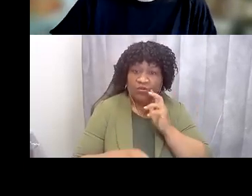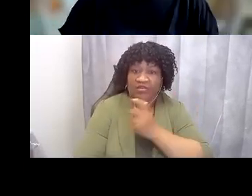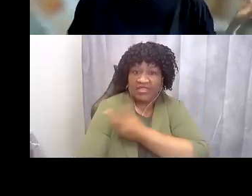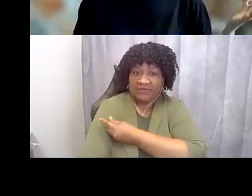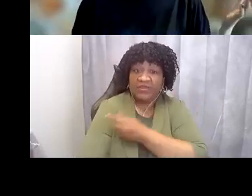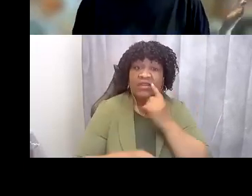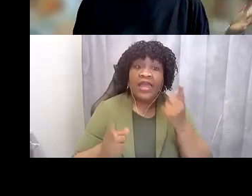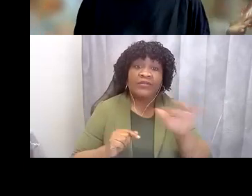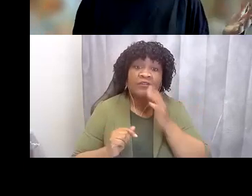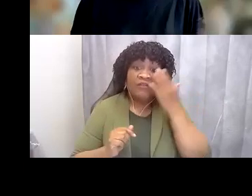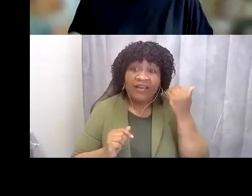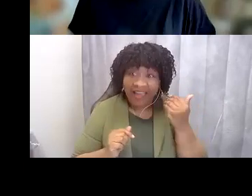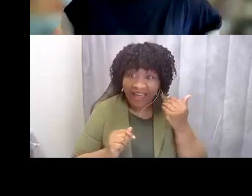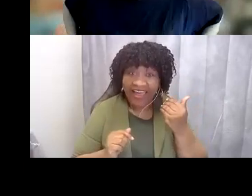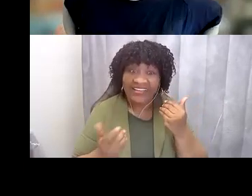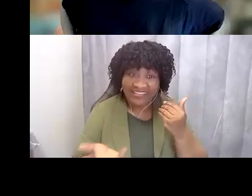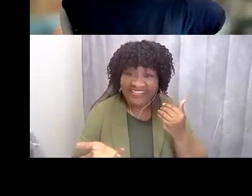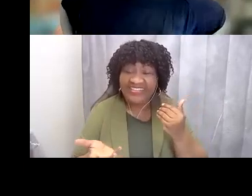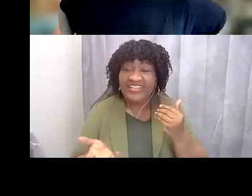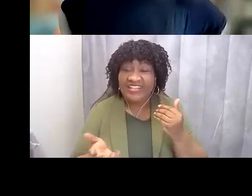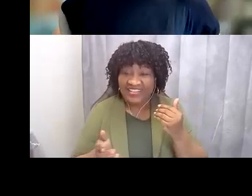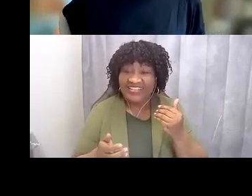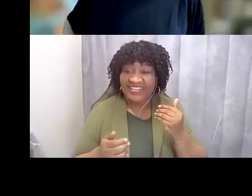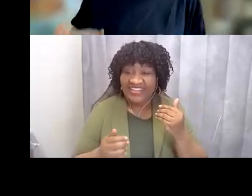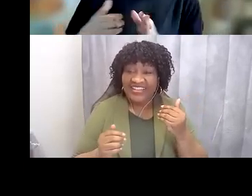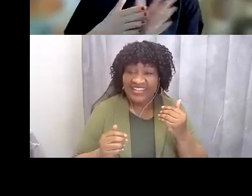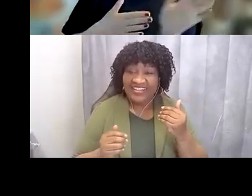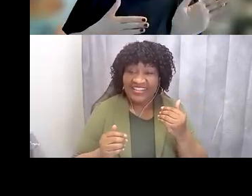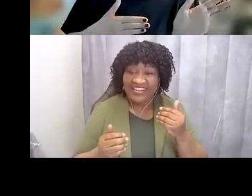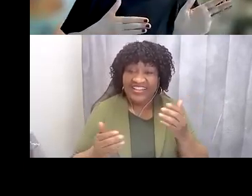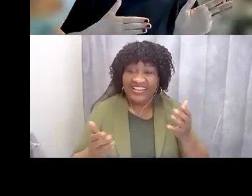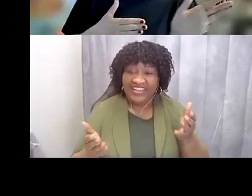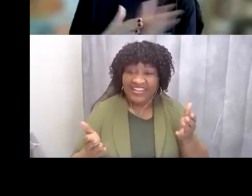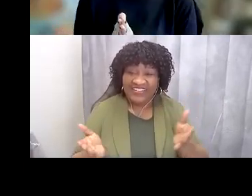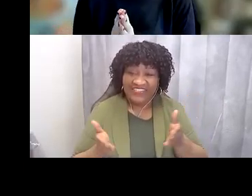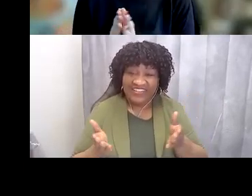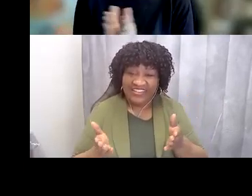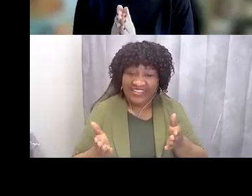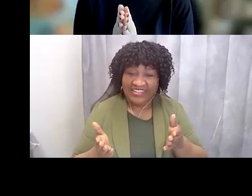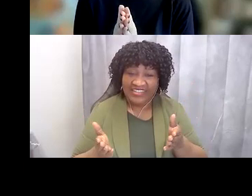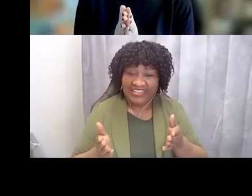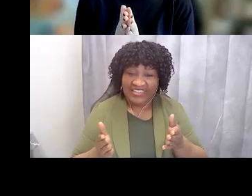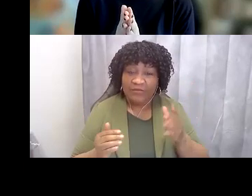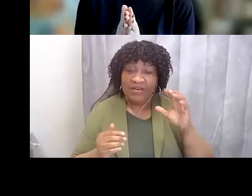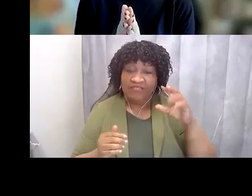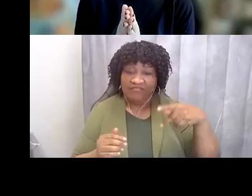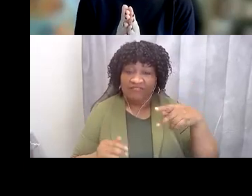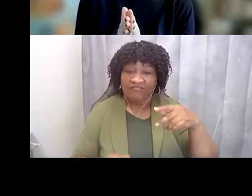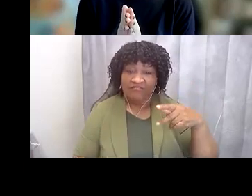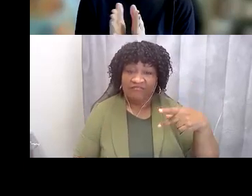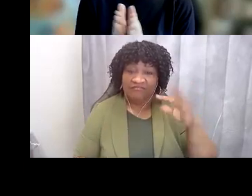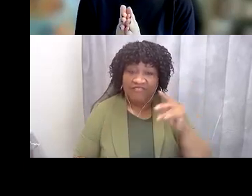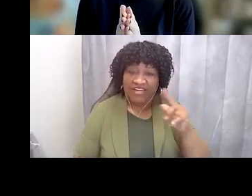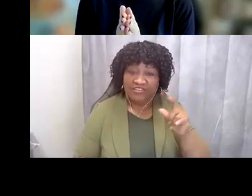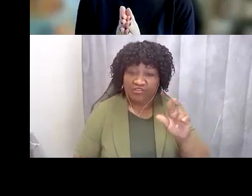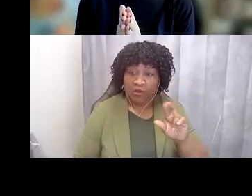just in case you forgot where we're at with the side stuff we did, but Pfizer is the only